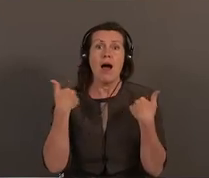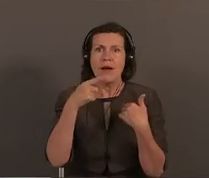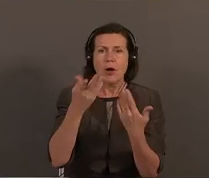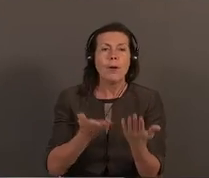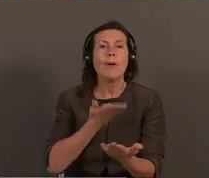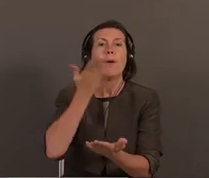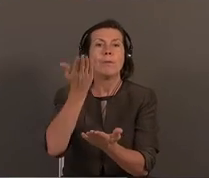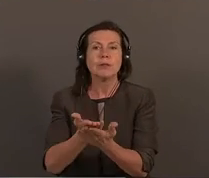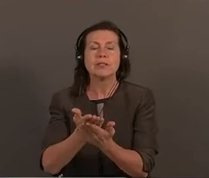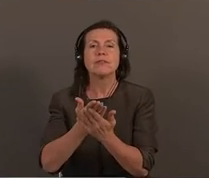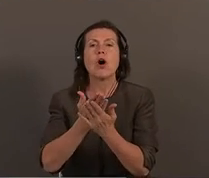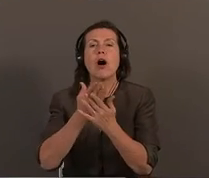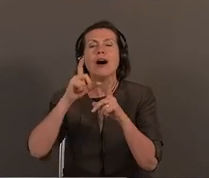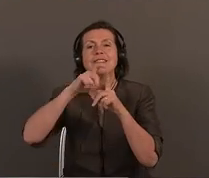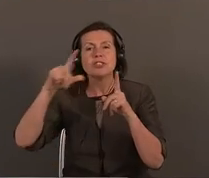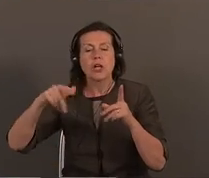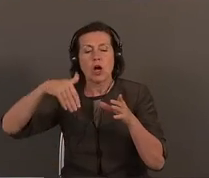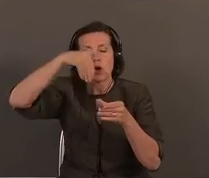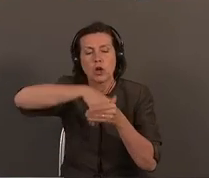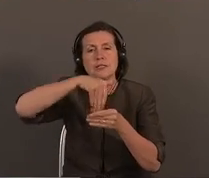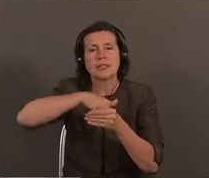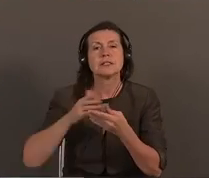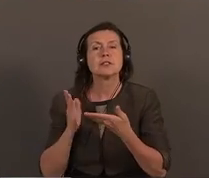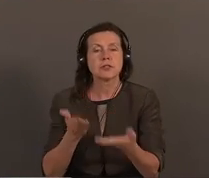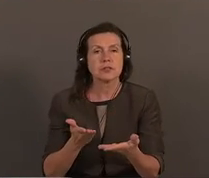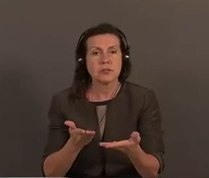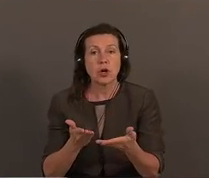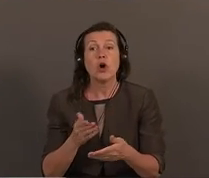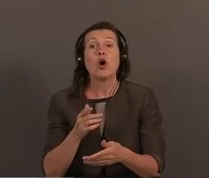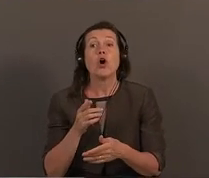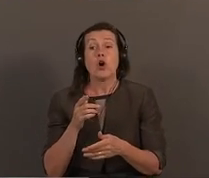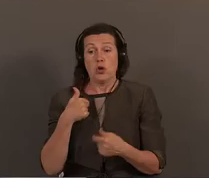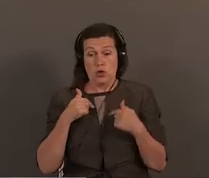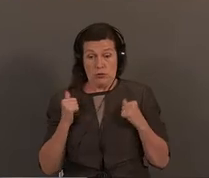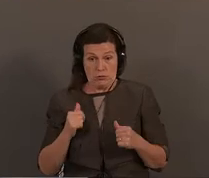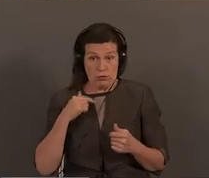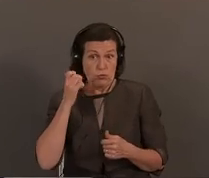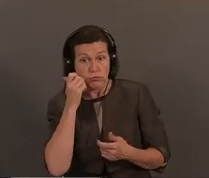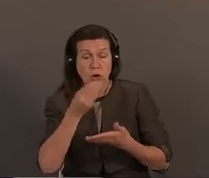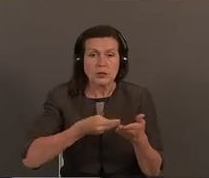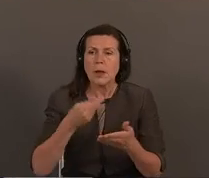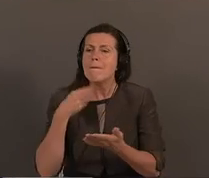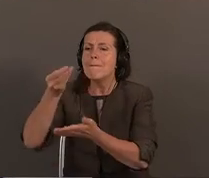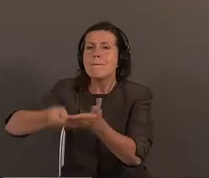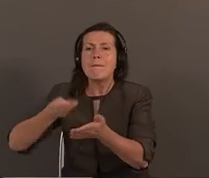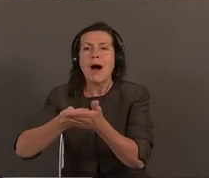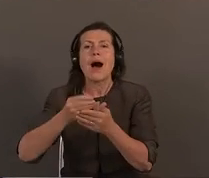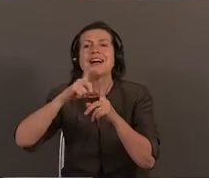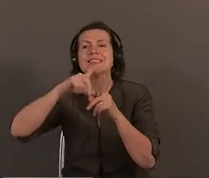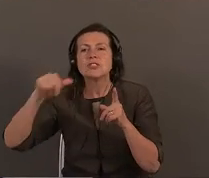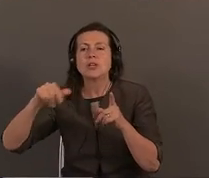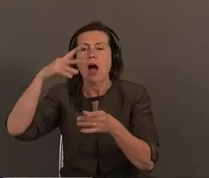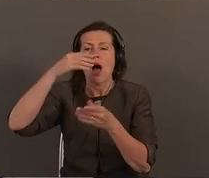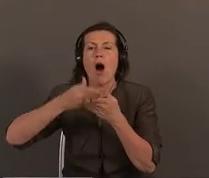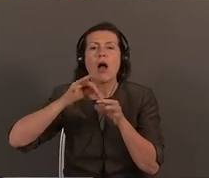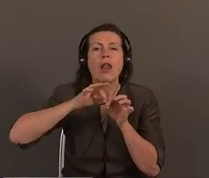on digital content services, which means that consumers will be better protected when they buy online digital content and digital services. This